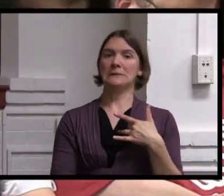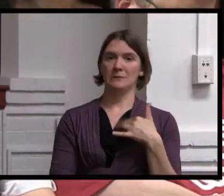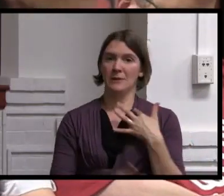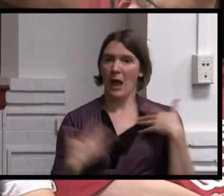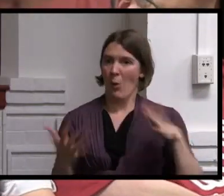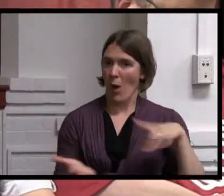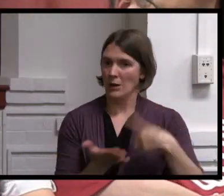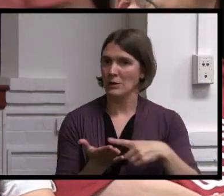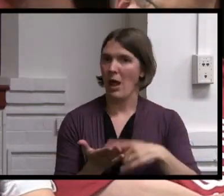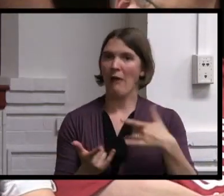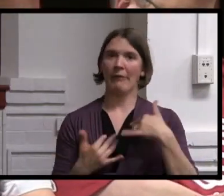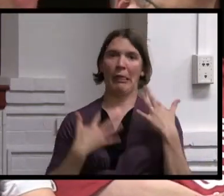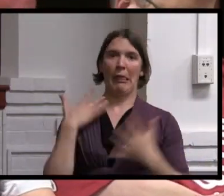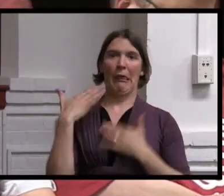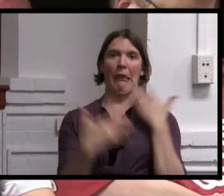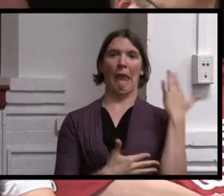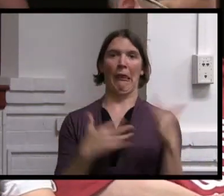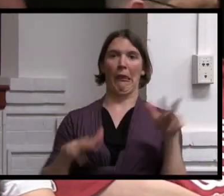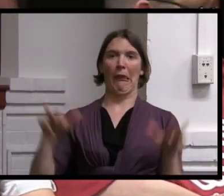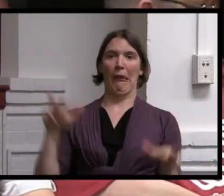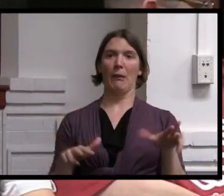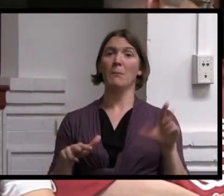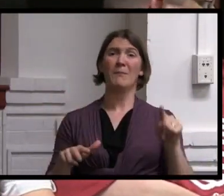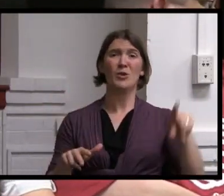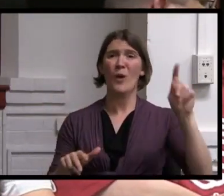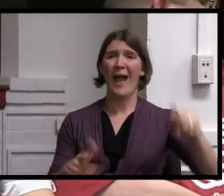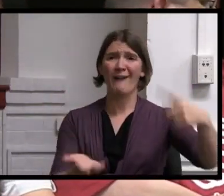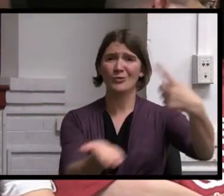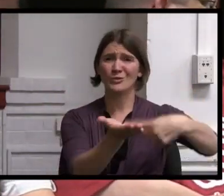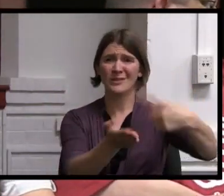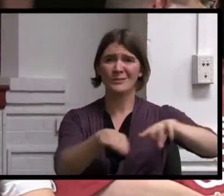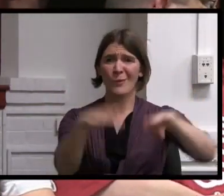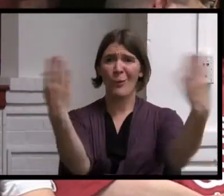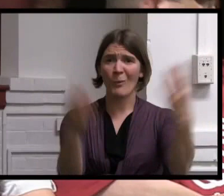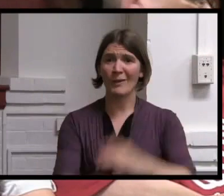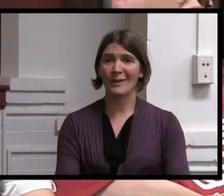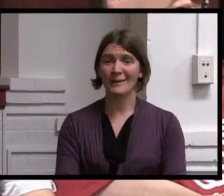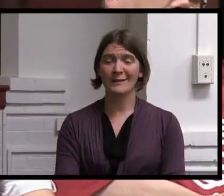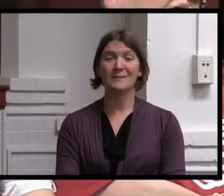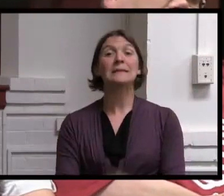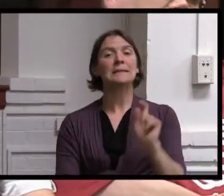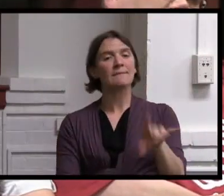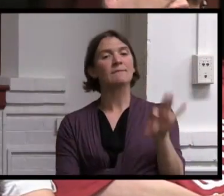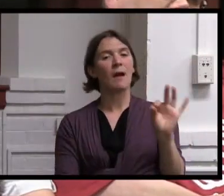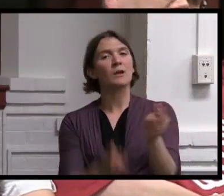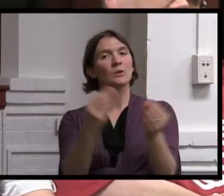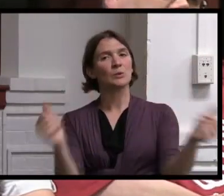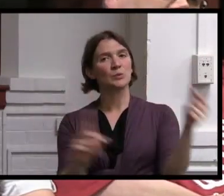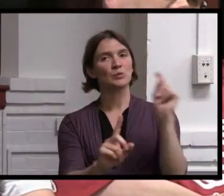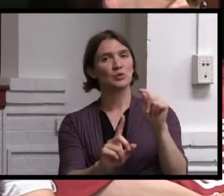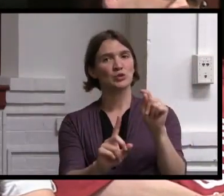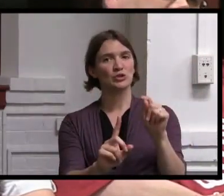have, but they need to happen. And we need to find a solution that's